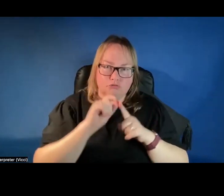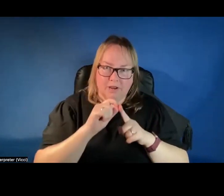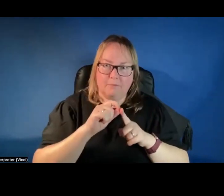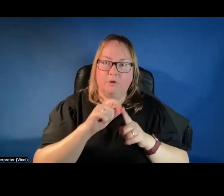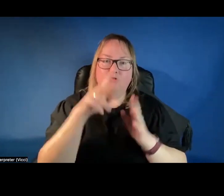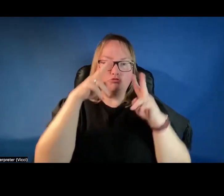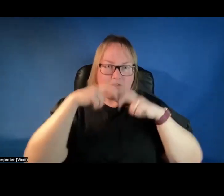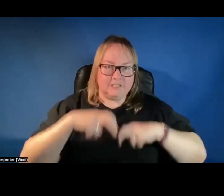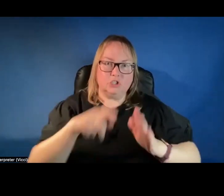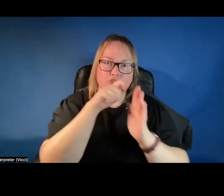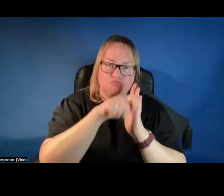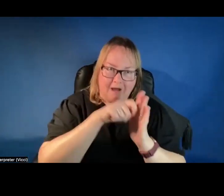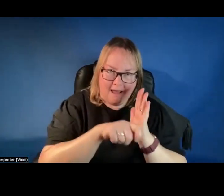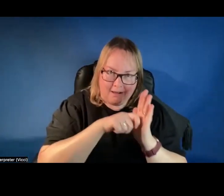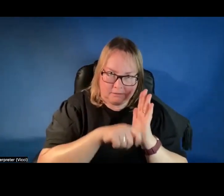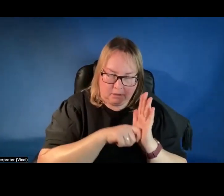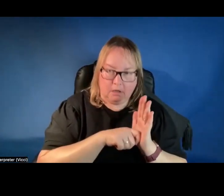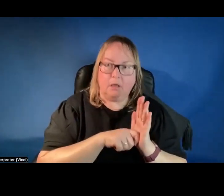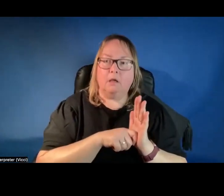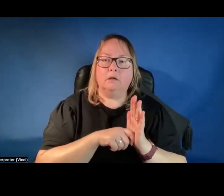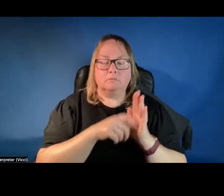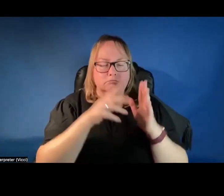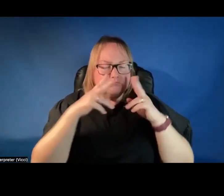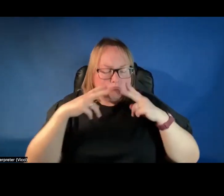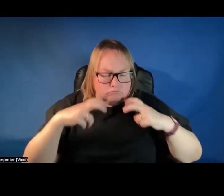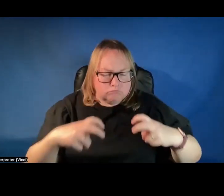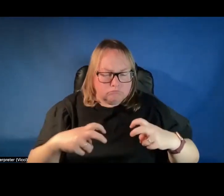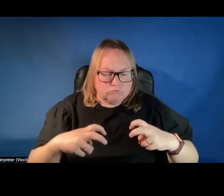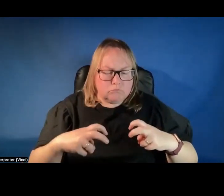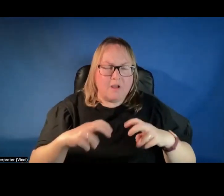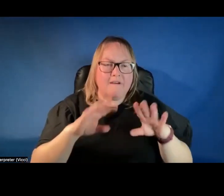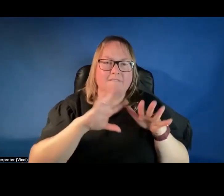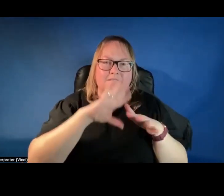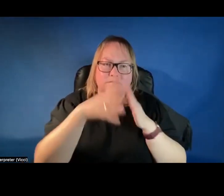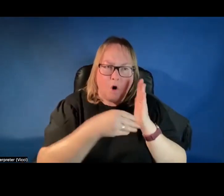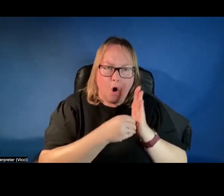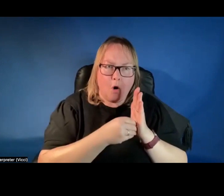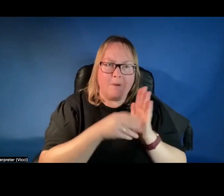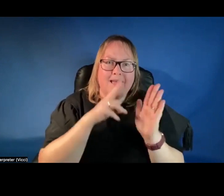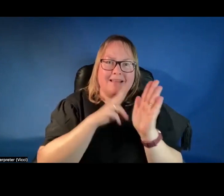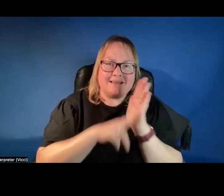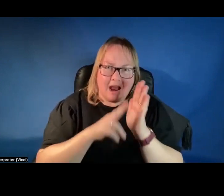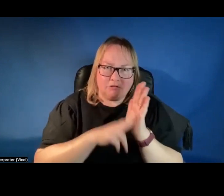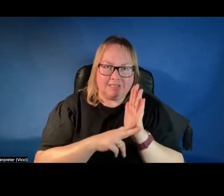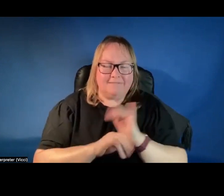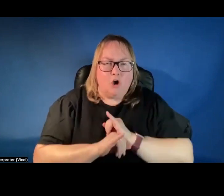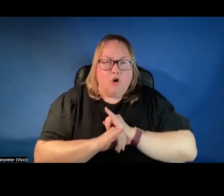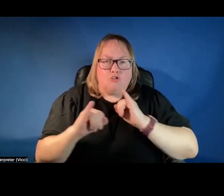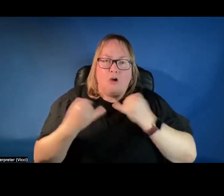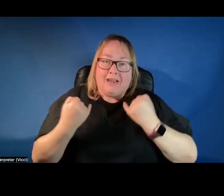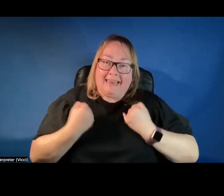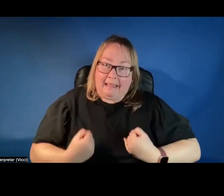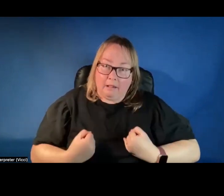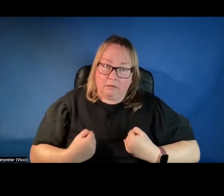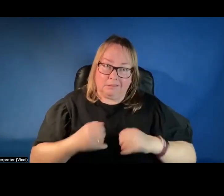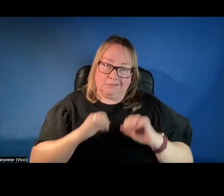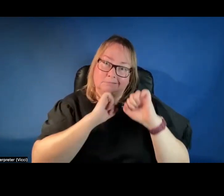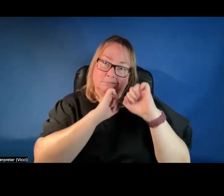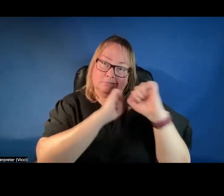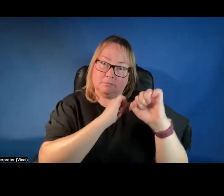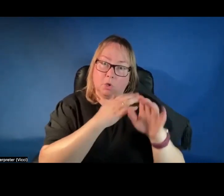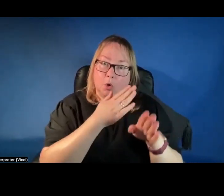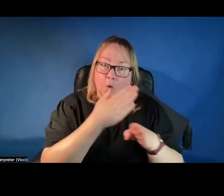facilitator exploring the relationship between form, narrative, and chronic illness. Their work has appeared in